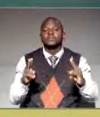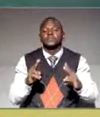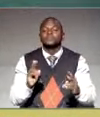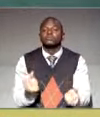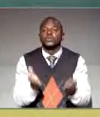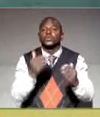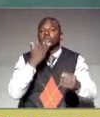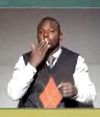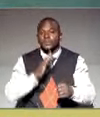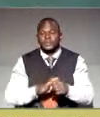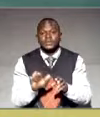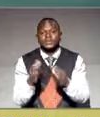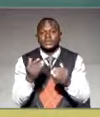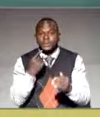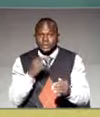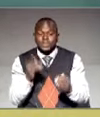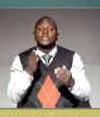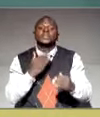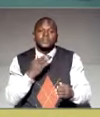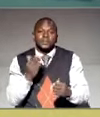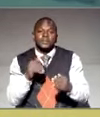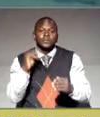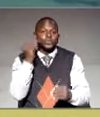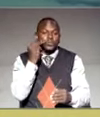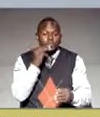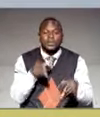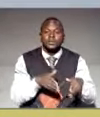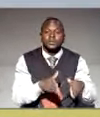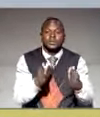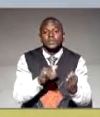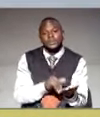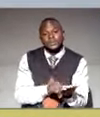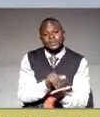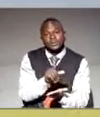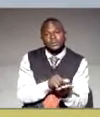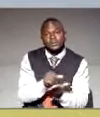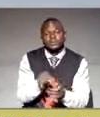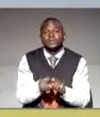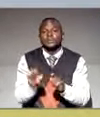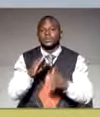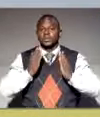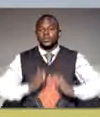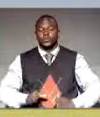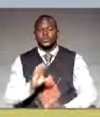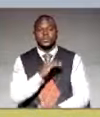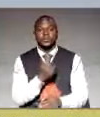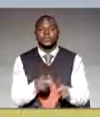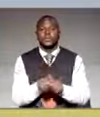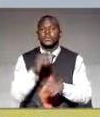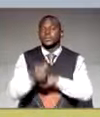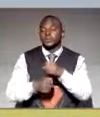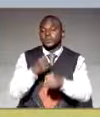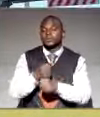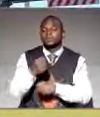promising. ICAO emphasizes on the need for modernization of infrastructure and investment on human capacity, as the annual growth figures